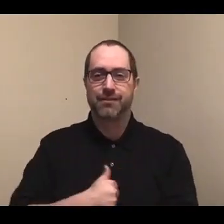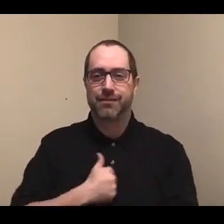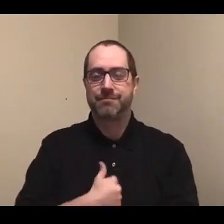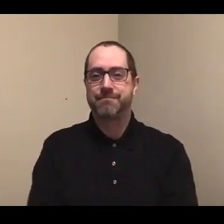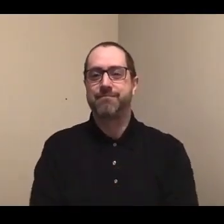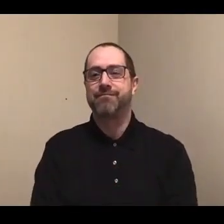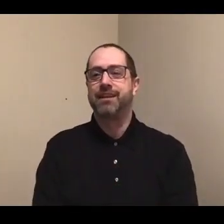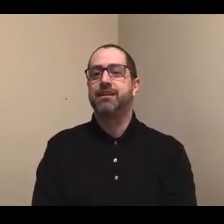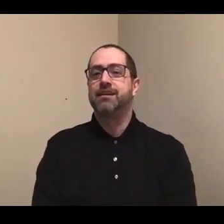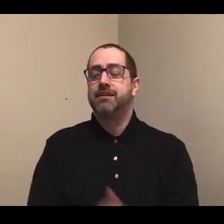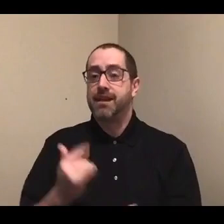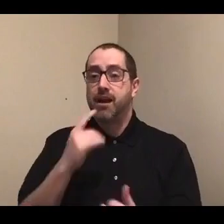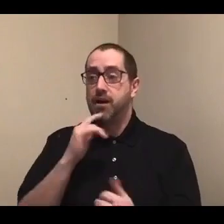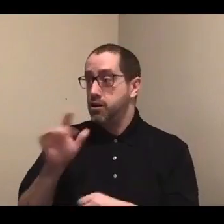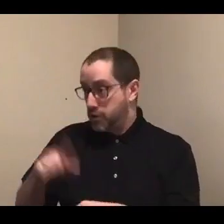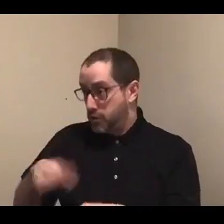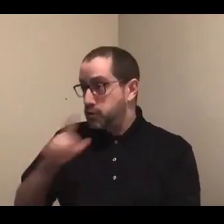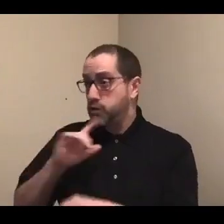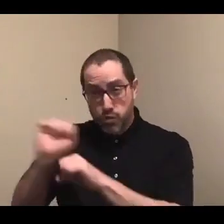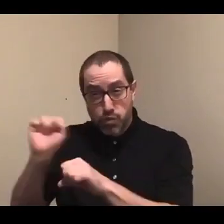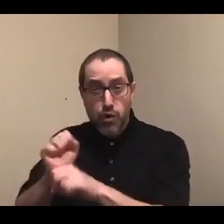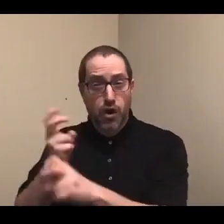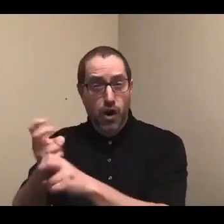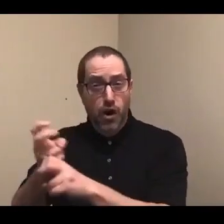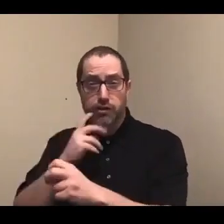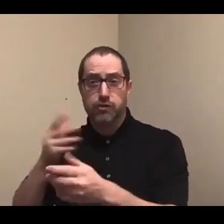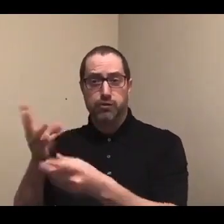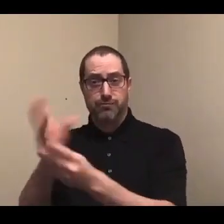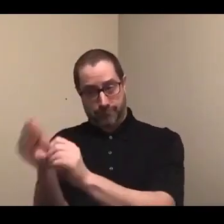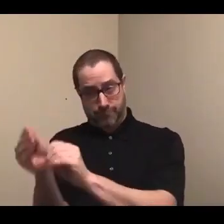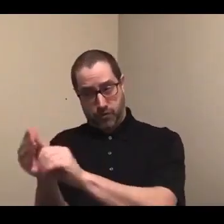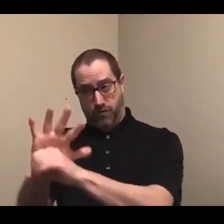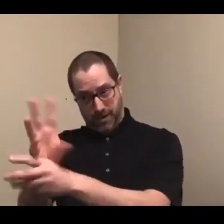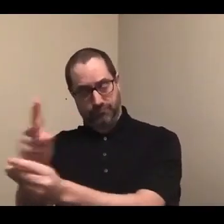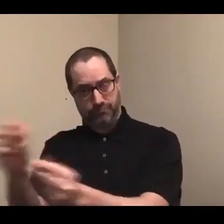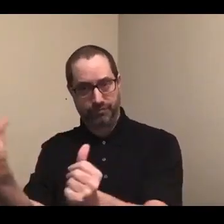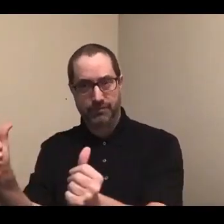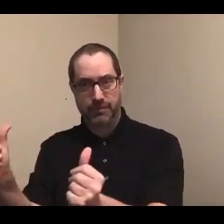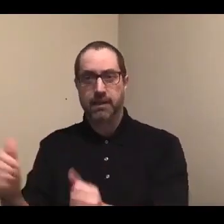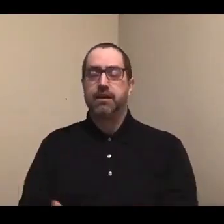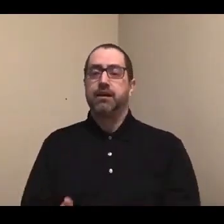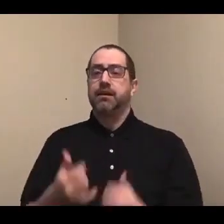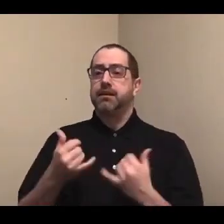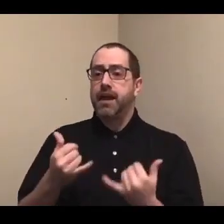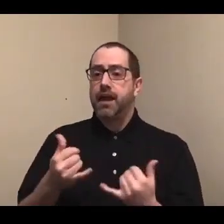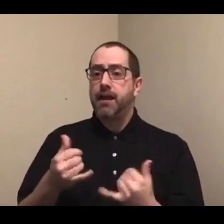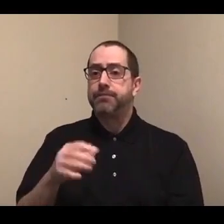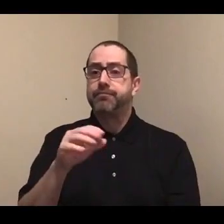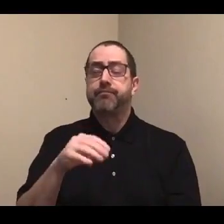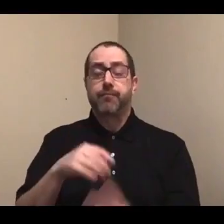this pandemic. Today I'm joined by Derek Miller, who is the commander of our Emergency Operations Center, and Michelle Mula,